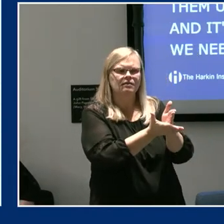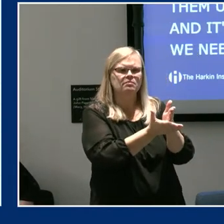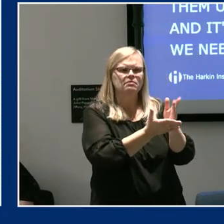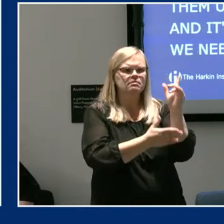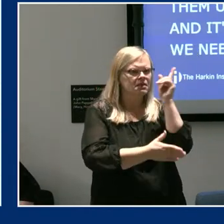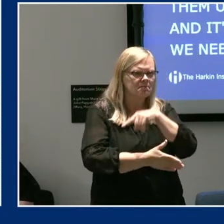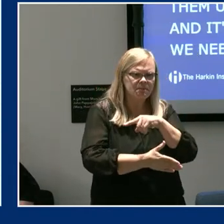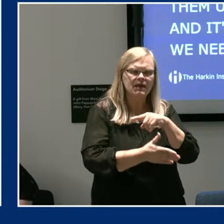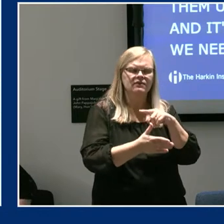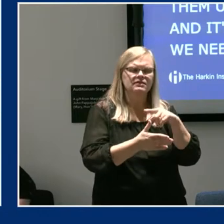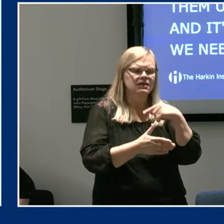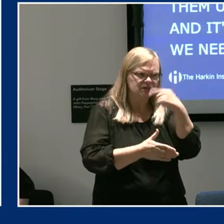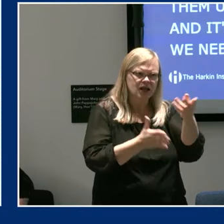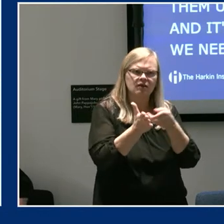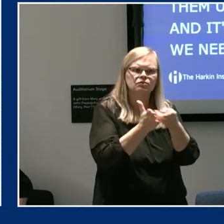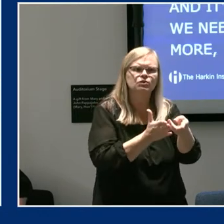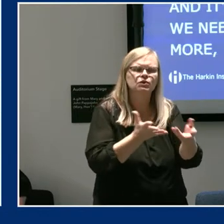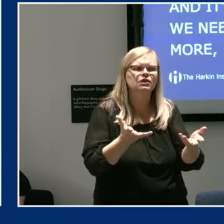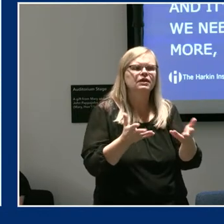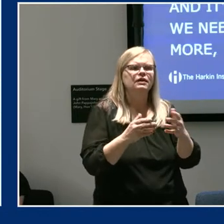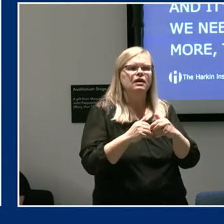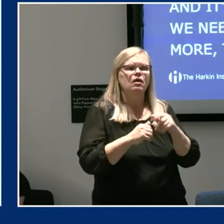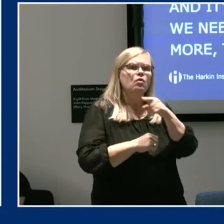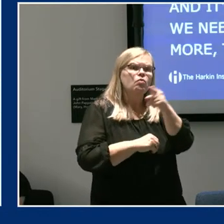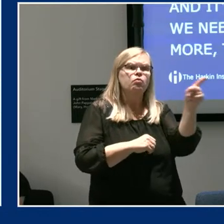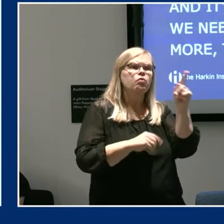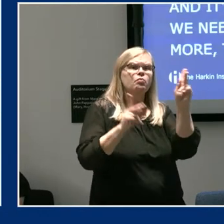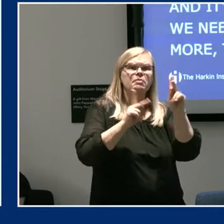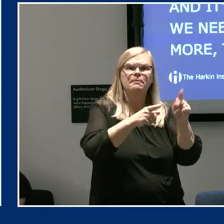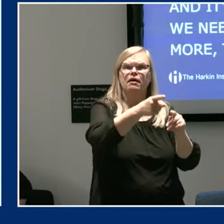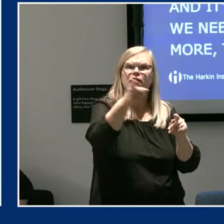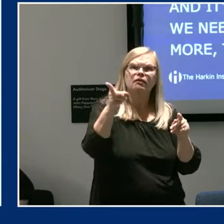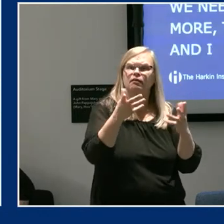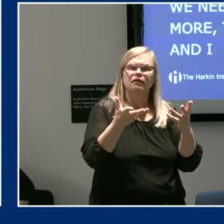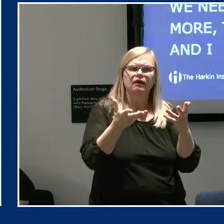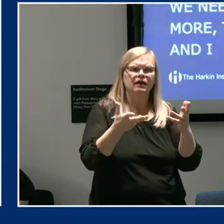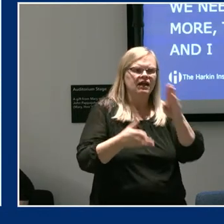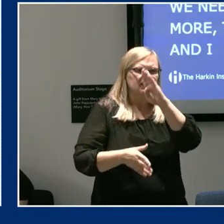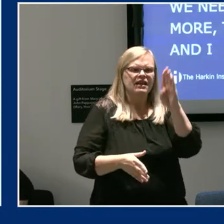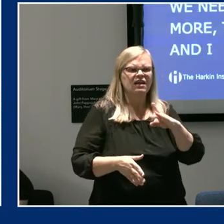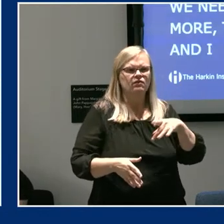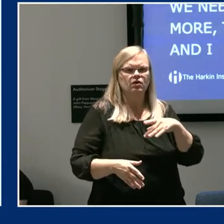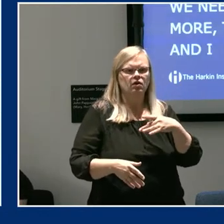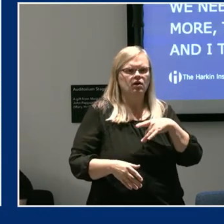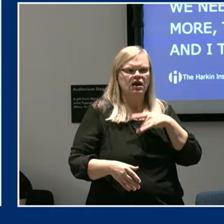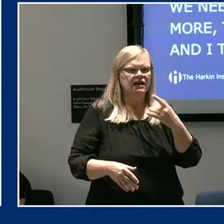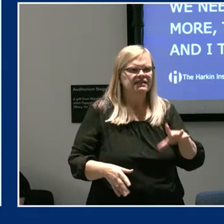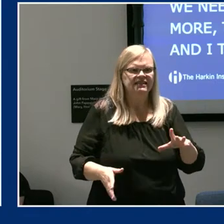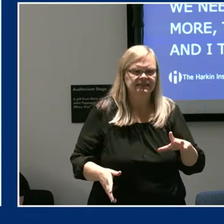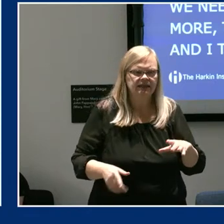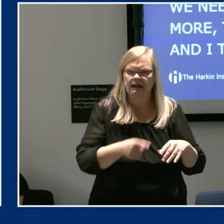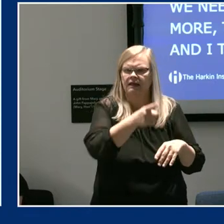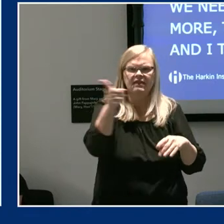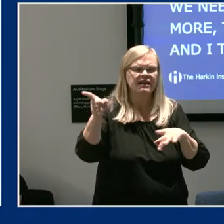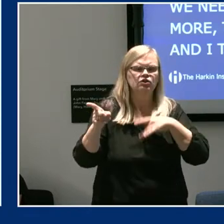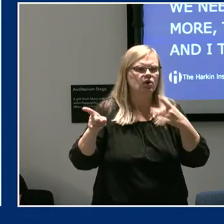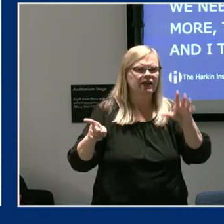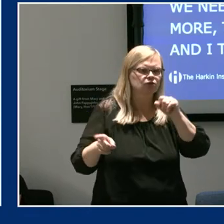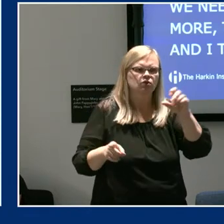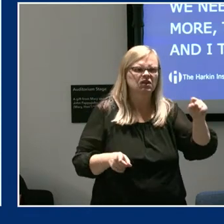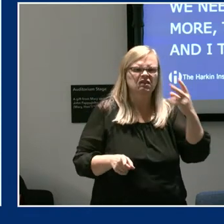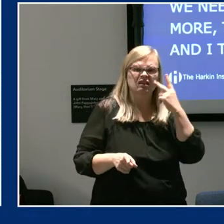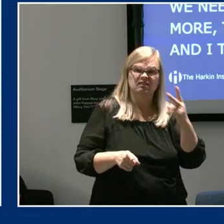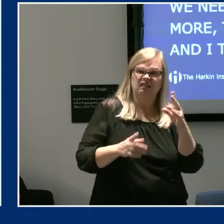those myths. And I think those people that they never really liked Social Security in the first place. They don't